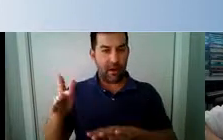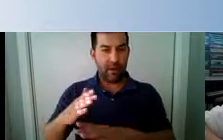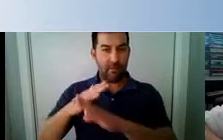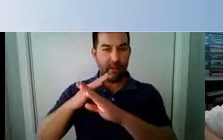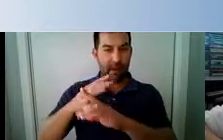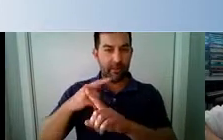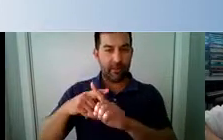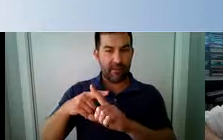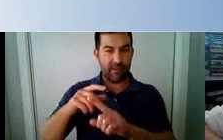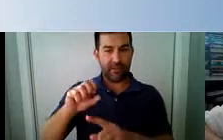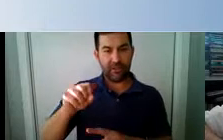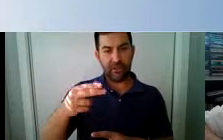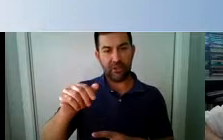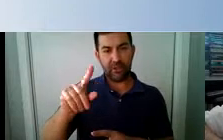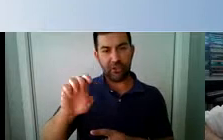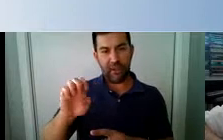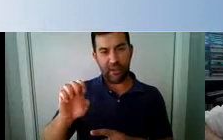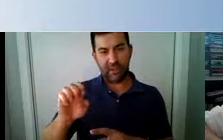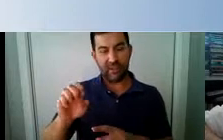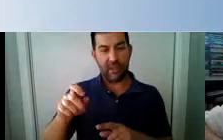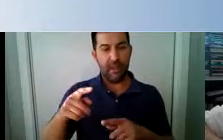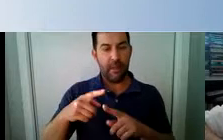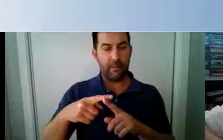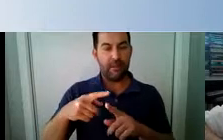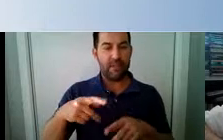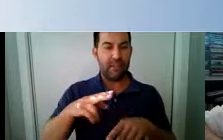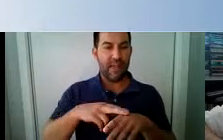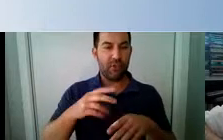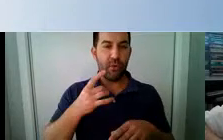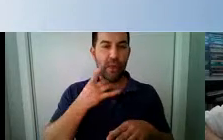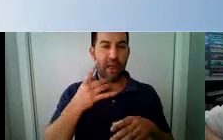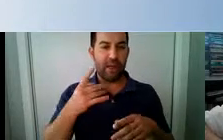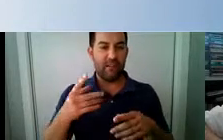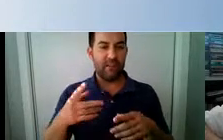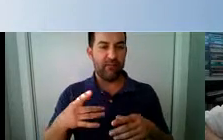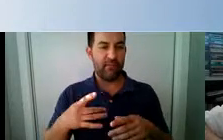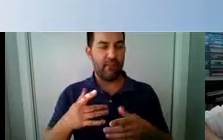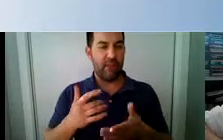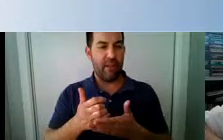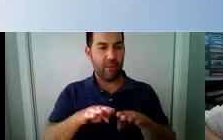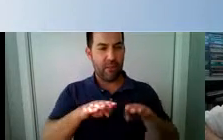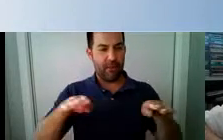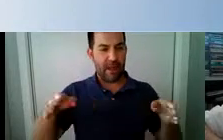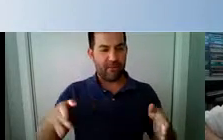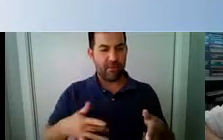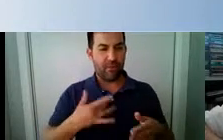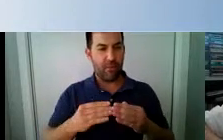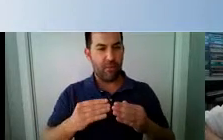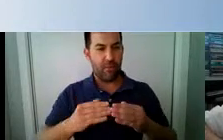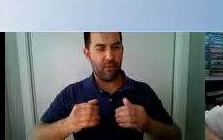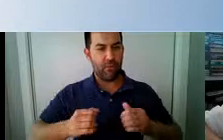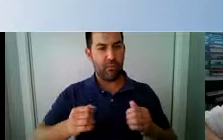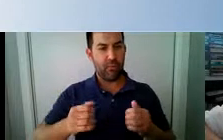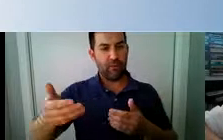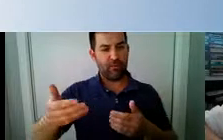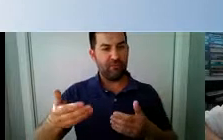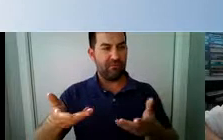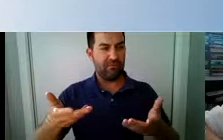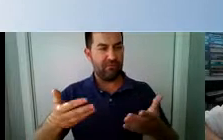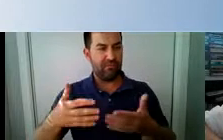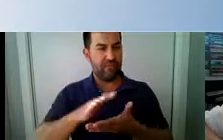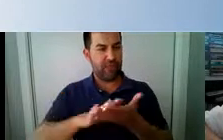shade while letting in some natural light just to make the platform feel more welcoming. And also to provide some